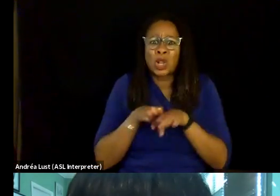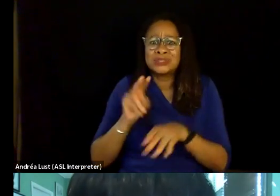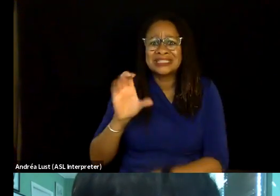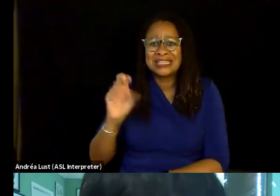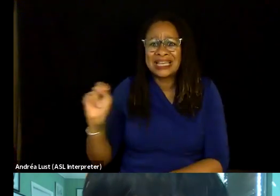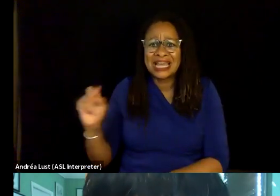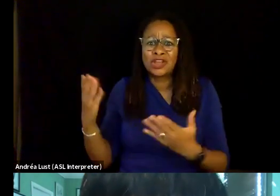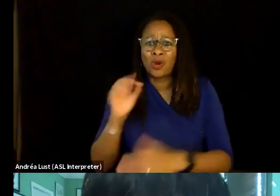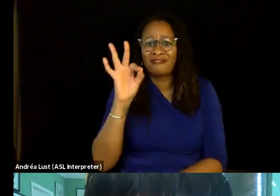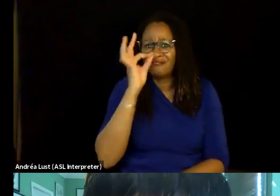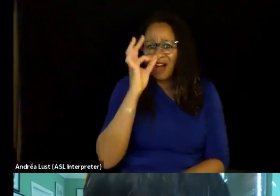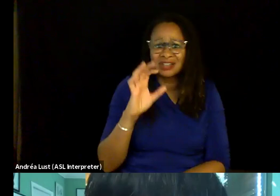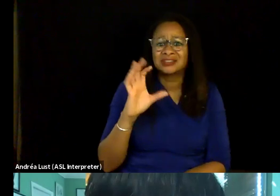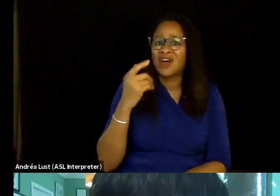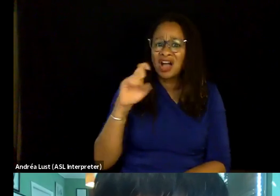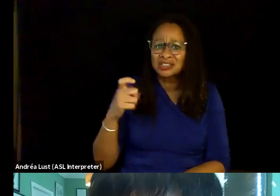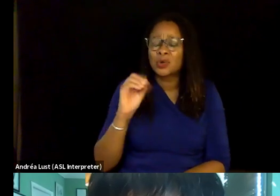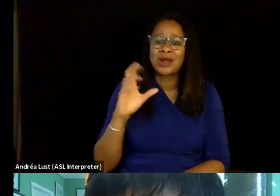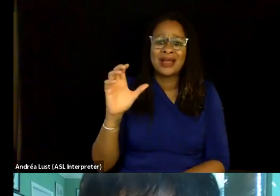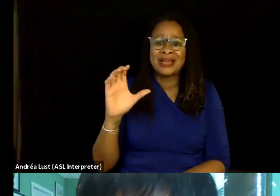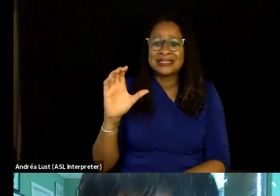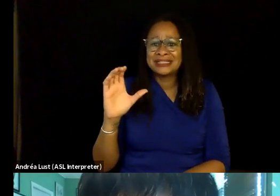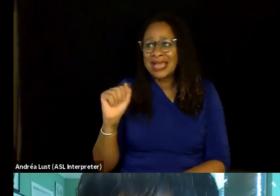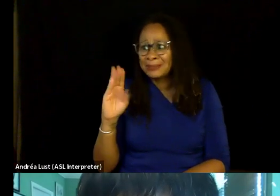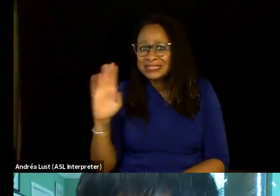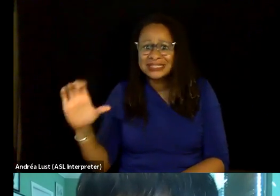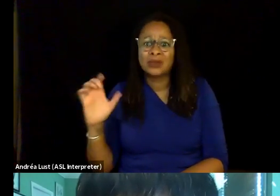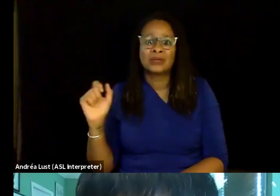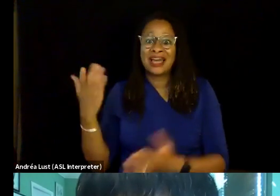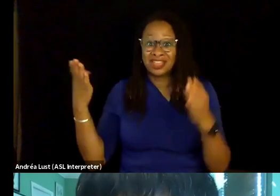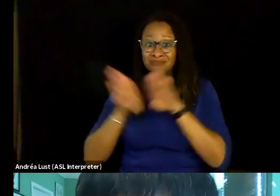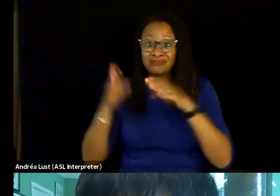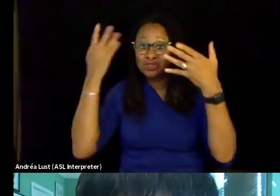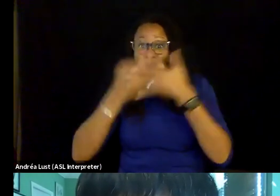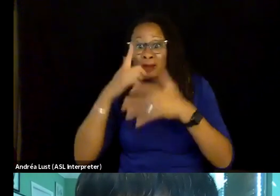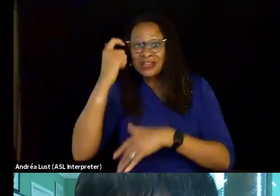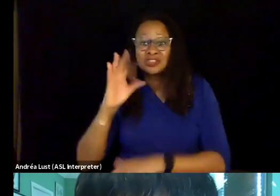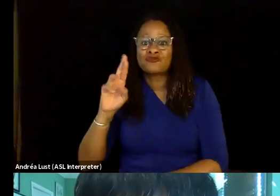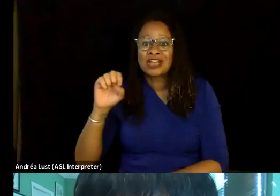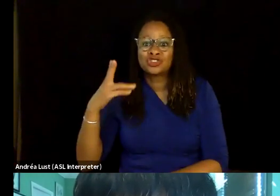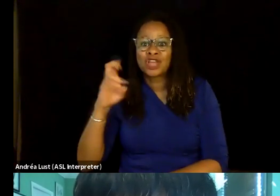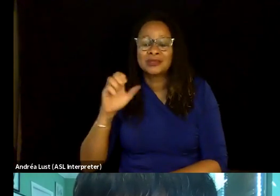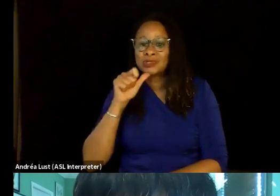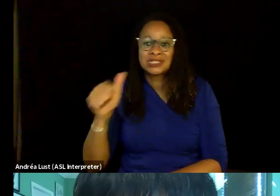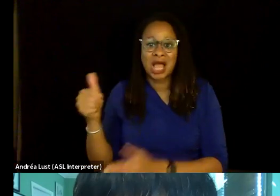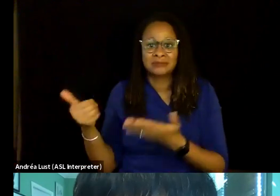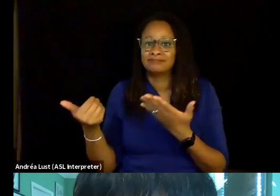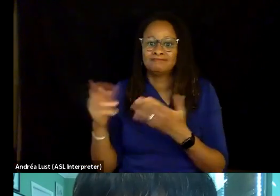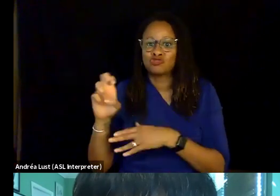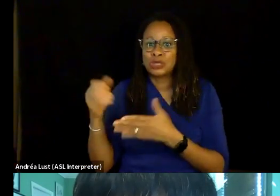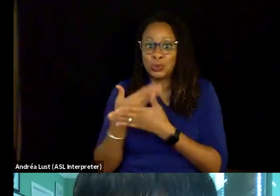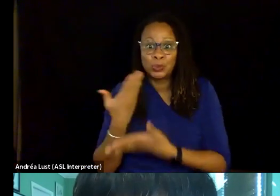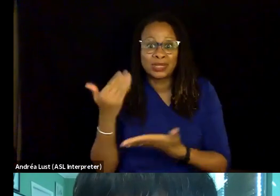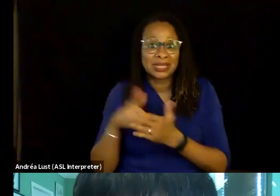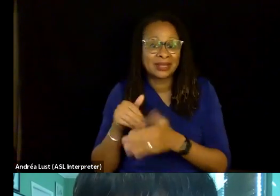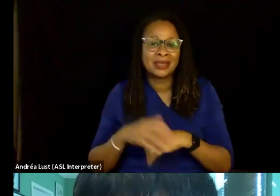or Fox or ABC. I mean, suddenly they went dark because their franchise was not renewed. So it was a few